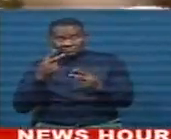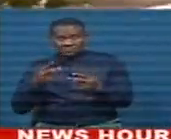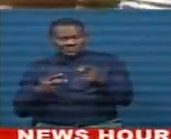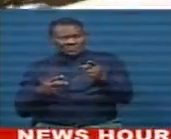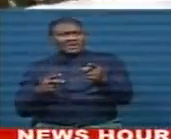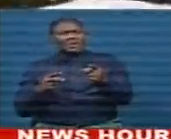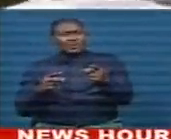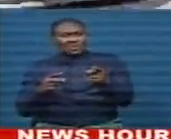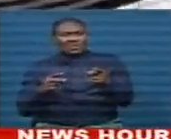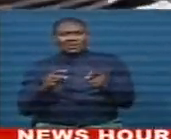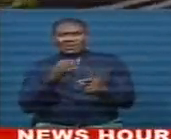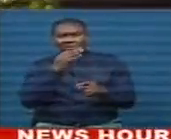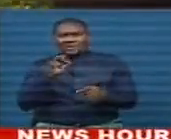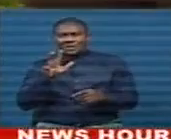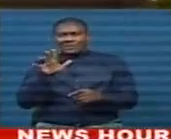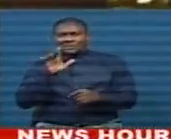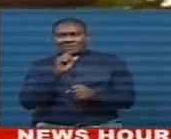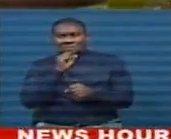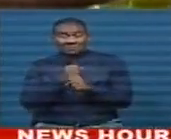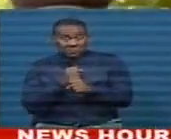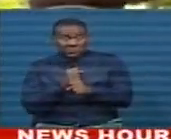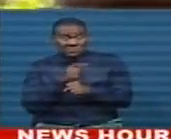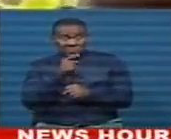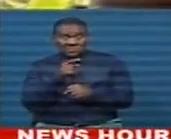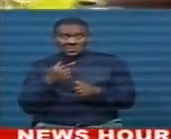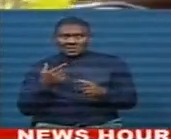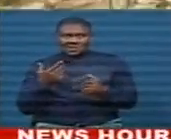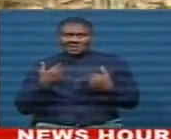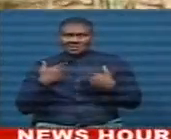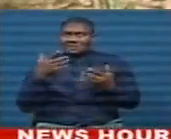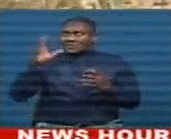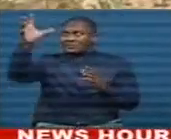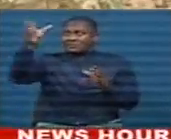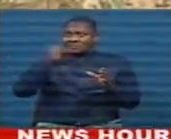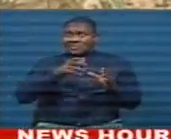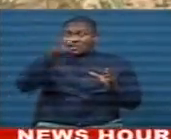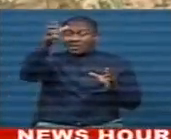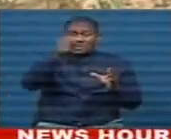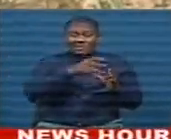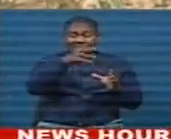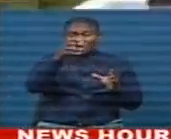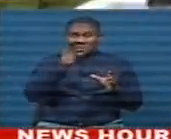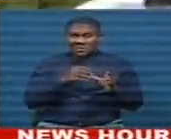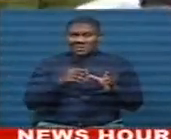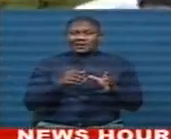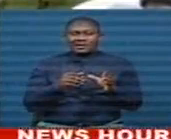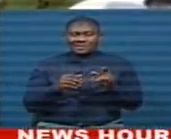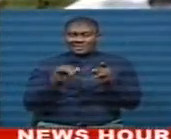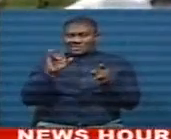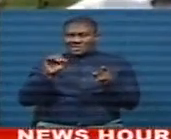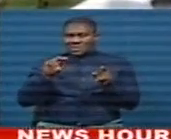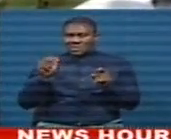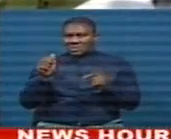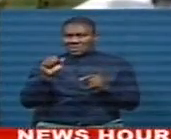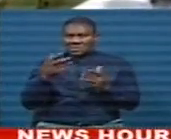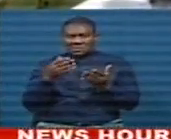this 35-year-old farmer at Moiri, he had already harvested. Mr. Jonas Dagbali said he earned